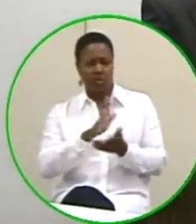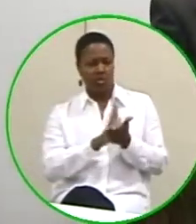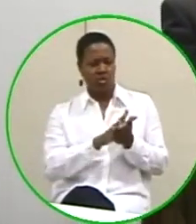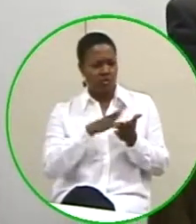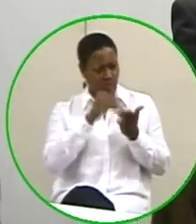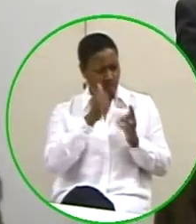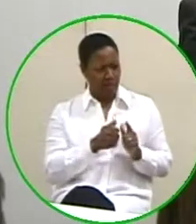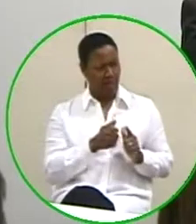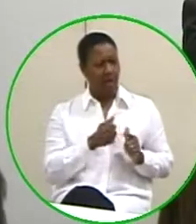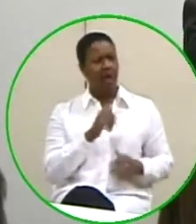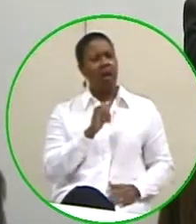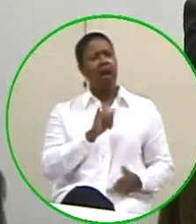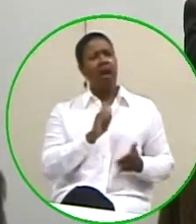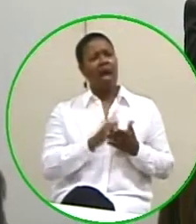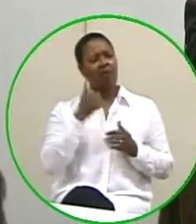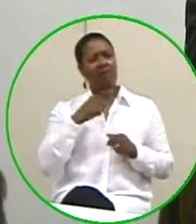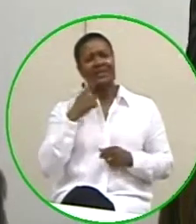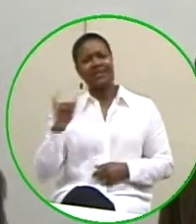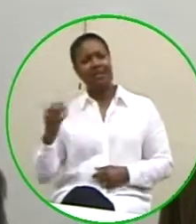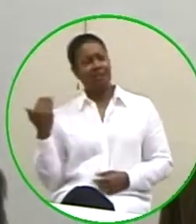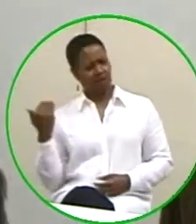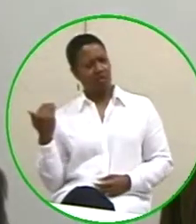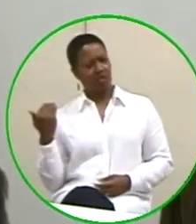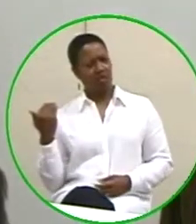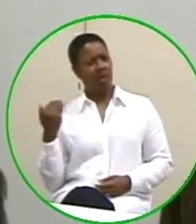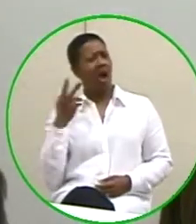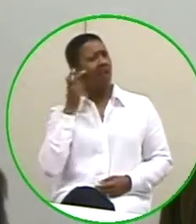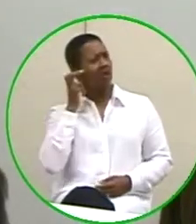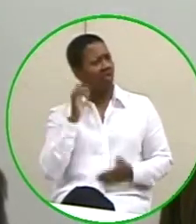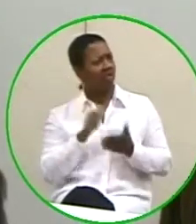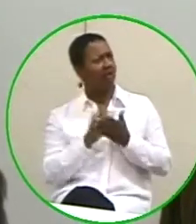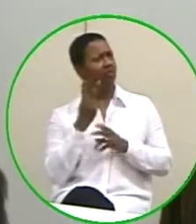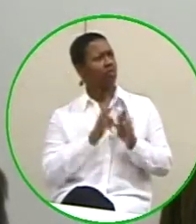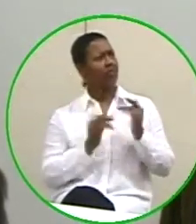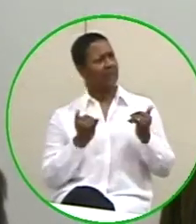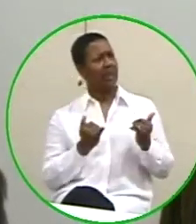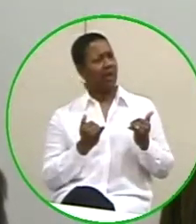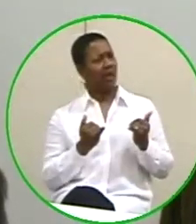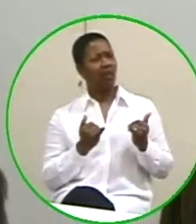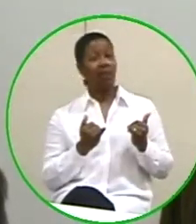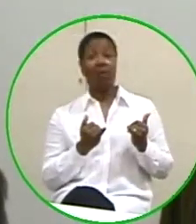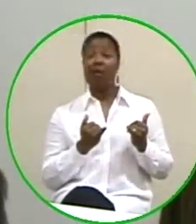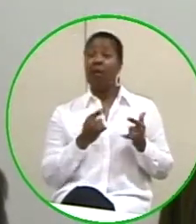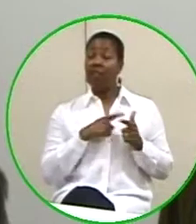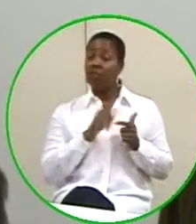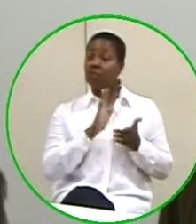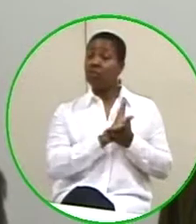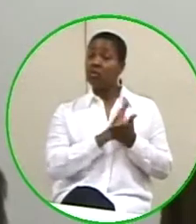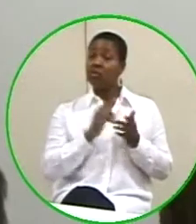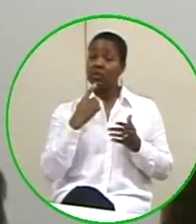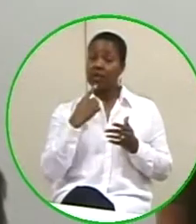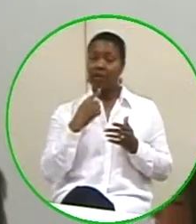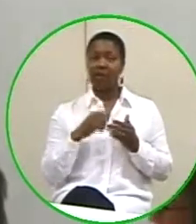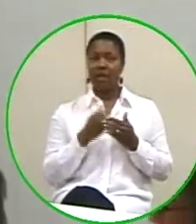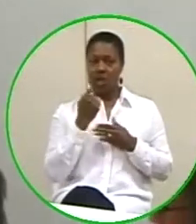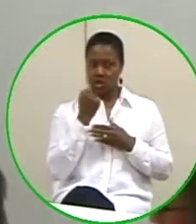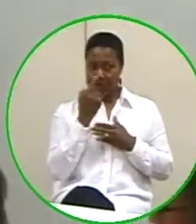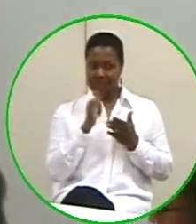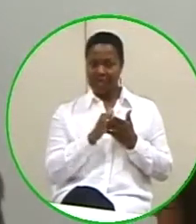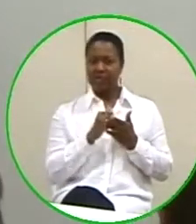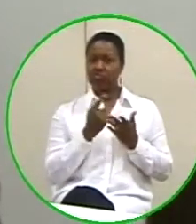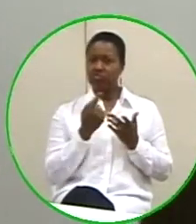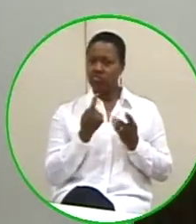that's the same thing she said. You know, I've heard that from 2 people now, to where they start telling other people what they've heard.